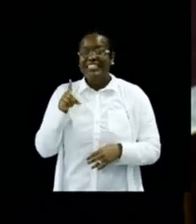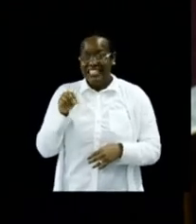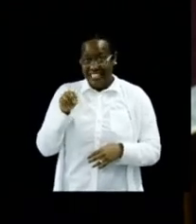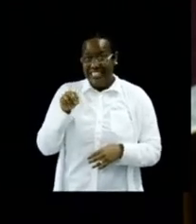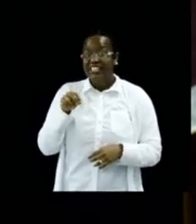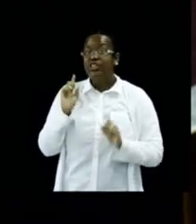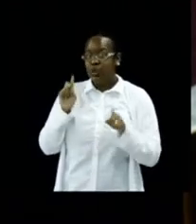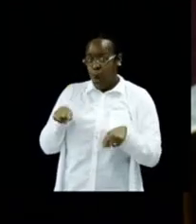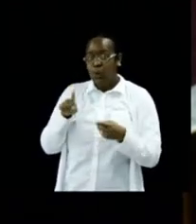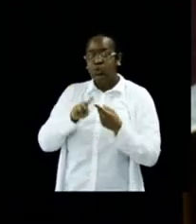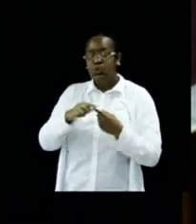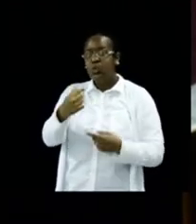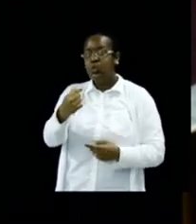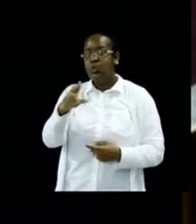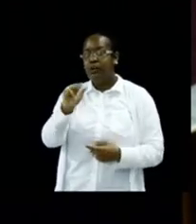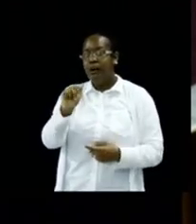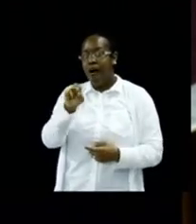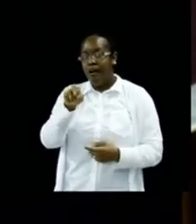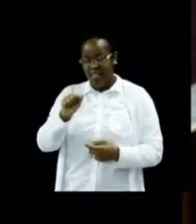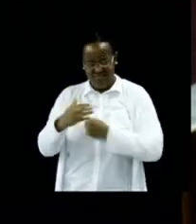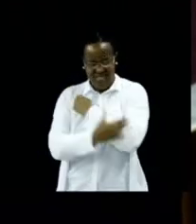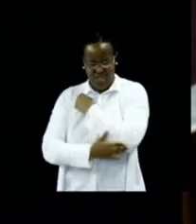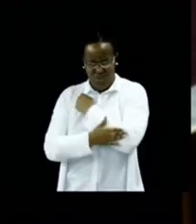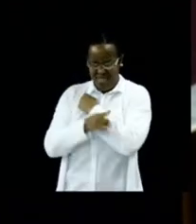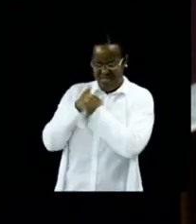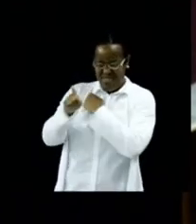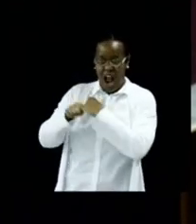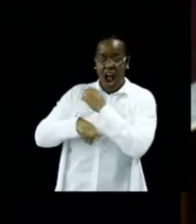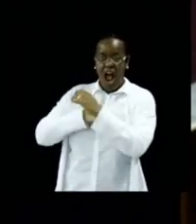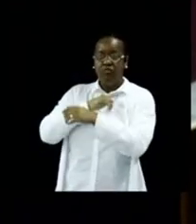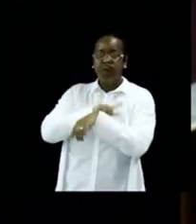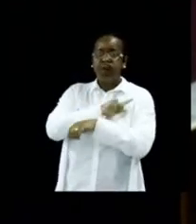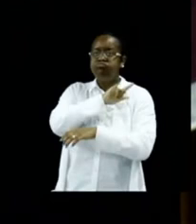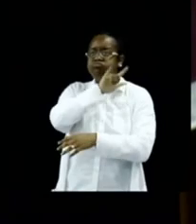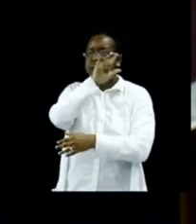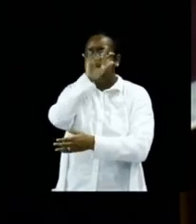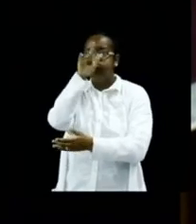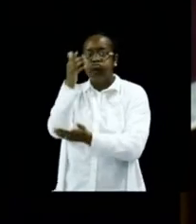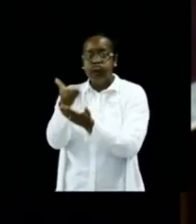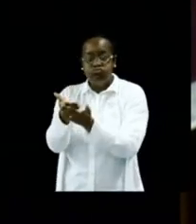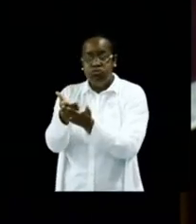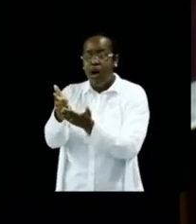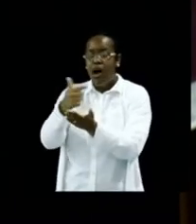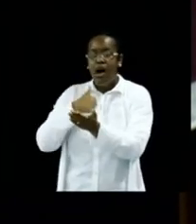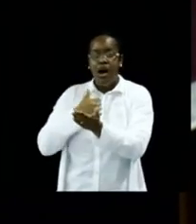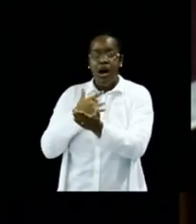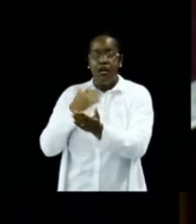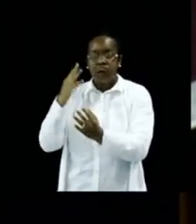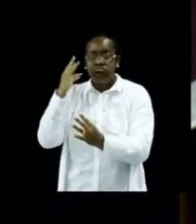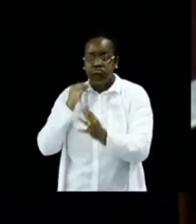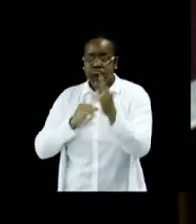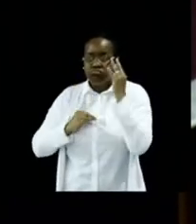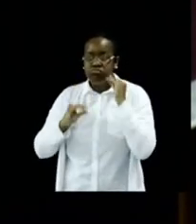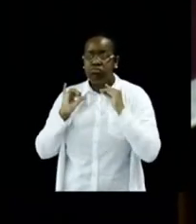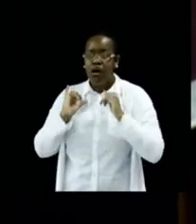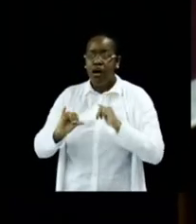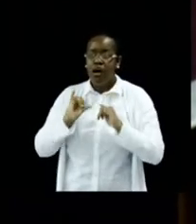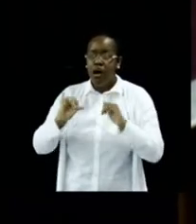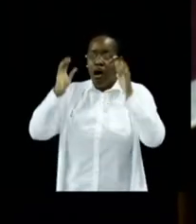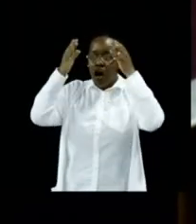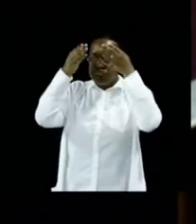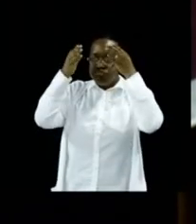Ghana. And during that trip, it opened a lot of things for me and helped me to